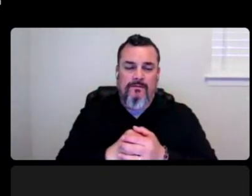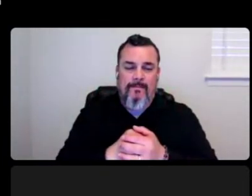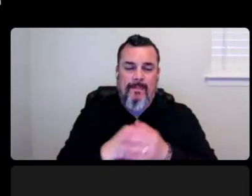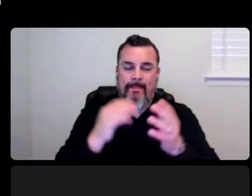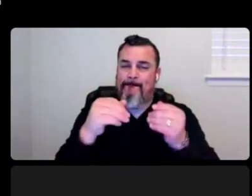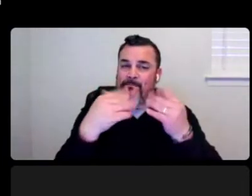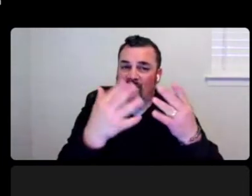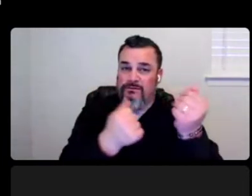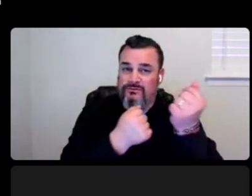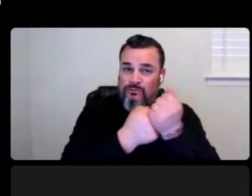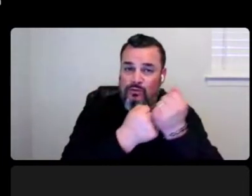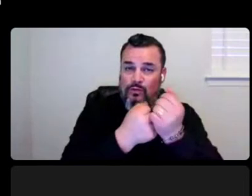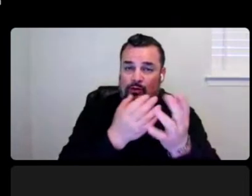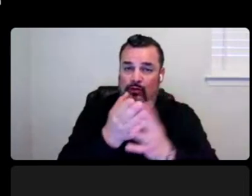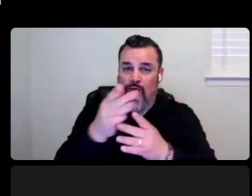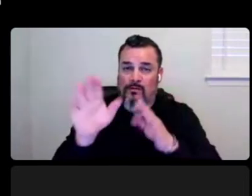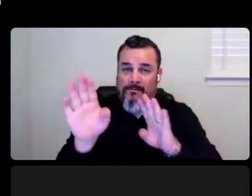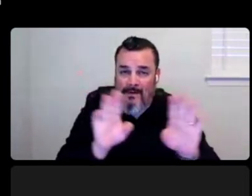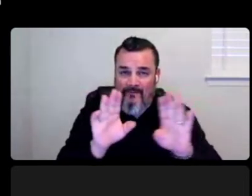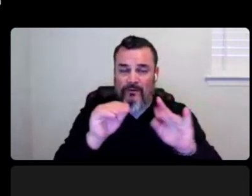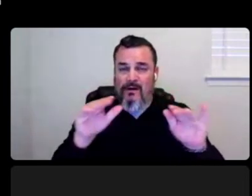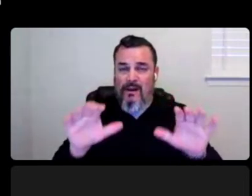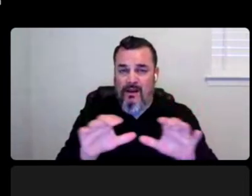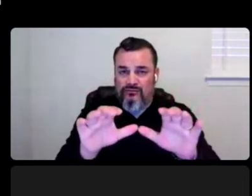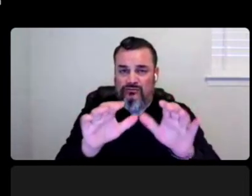Providing support through your behaviors and action.